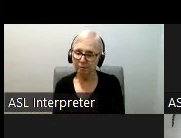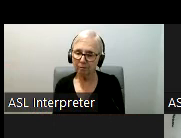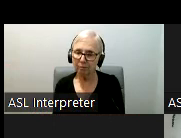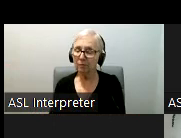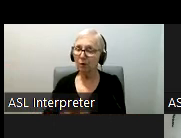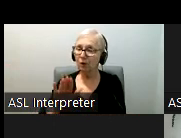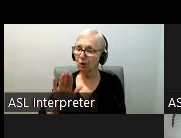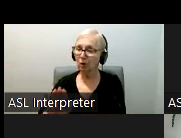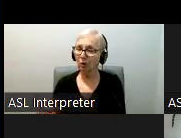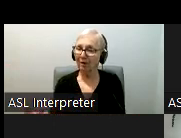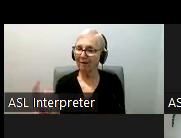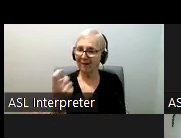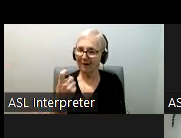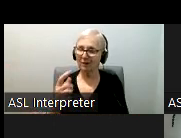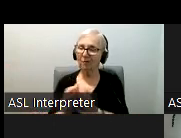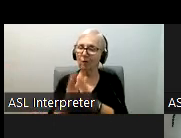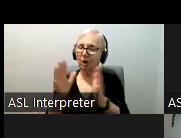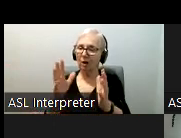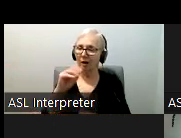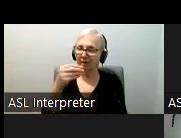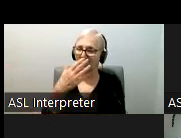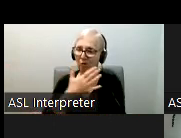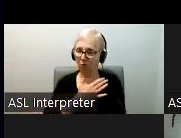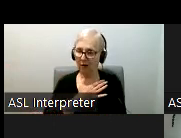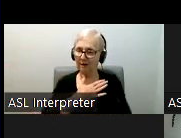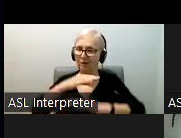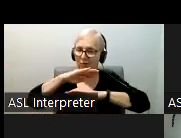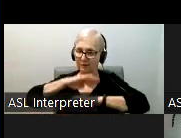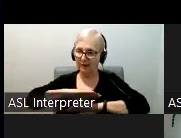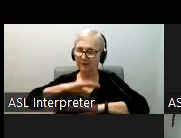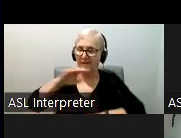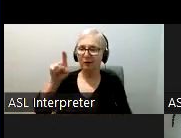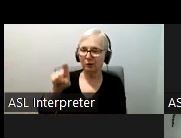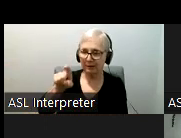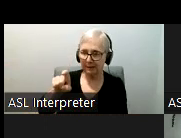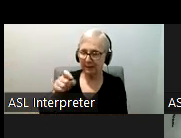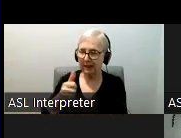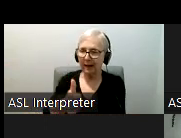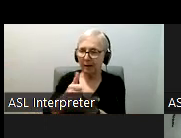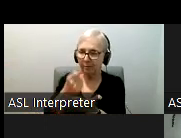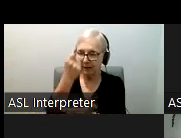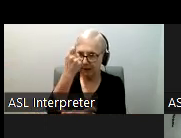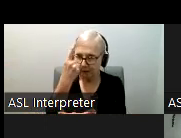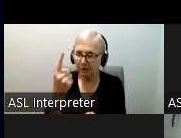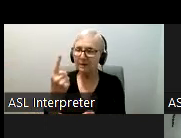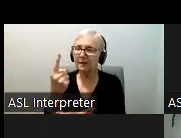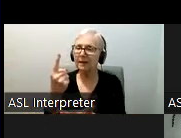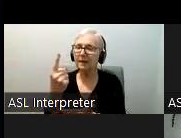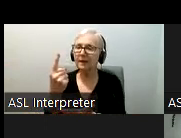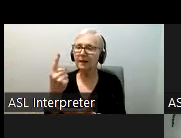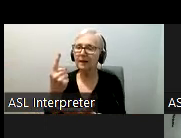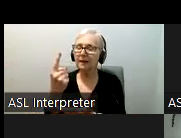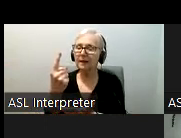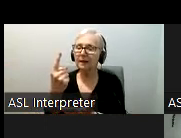you're asking for a lot of grace to meet what your needs are. And it made me realize, I don't know if I've been really formal about asking for